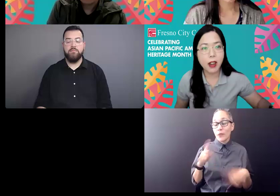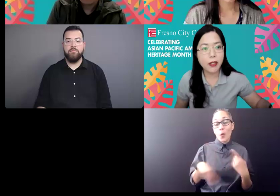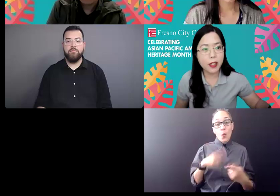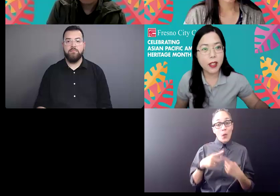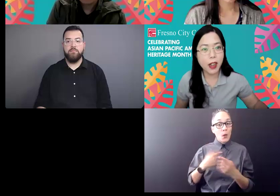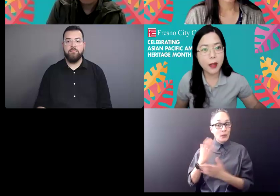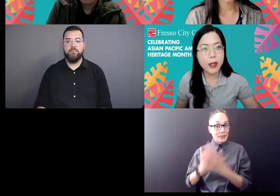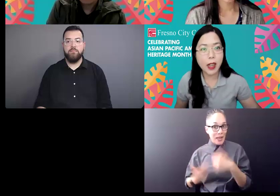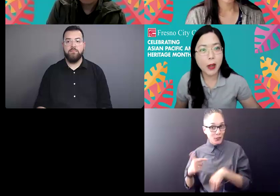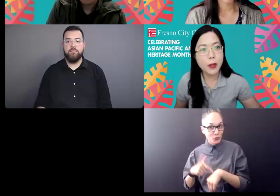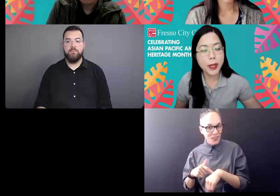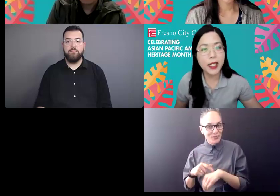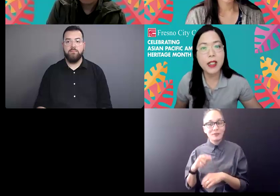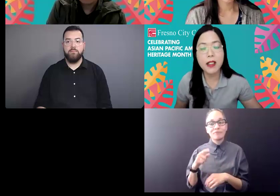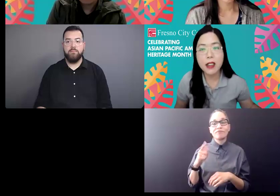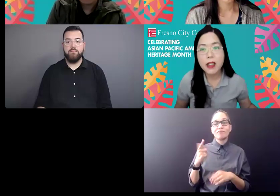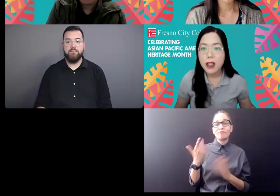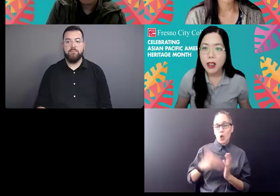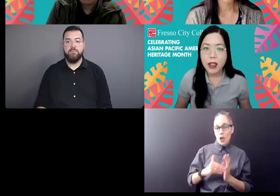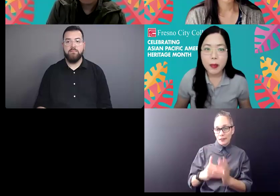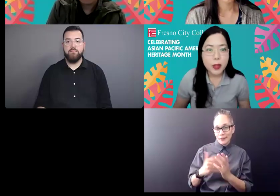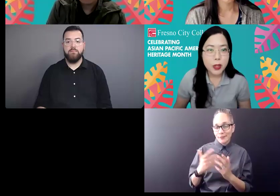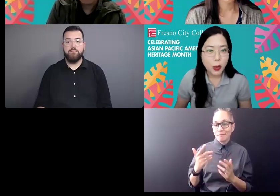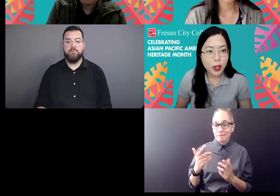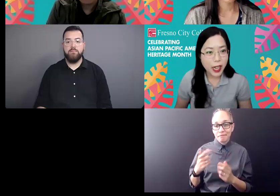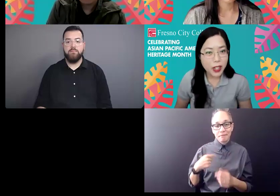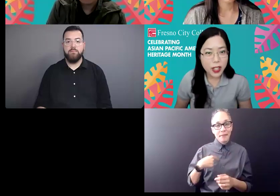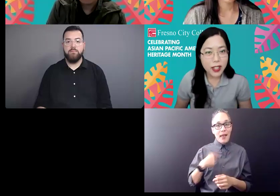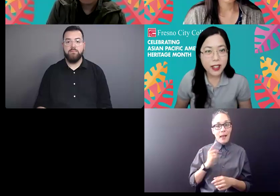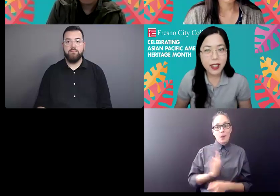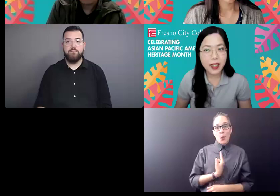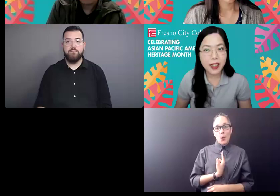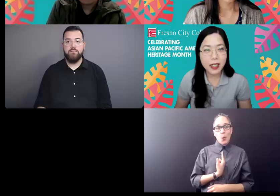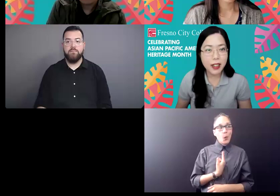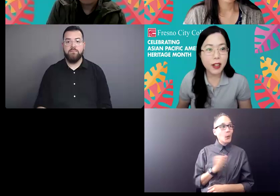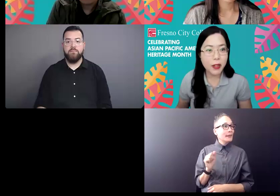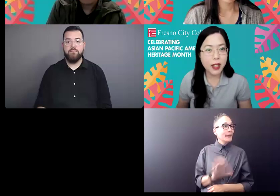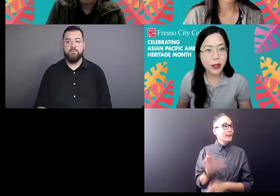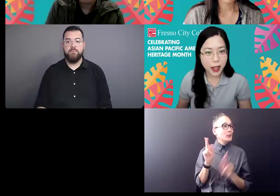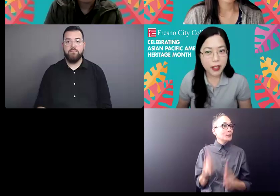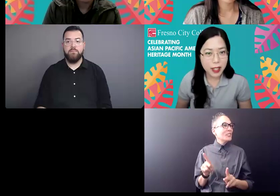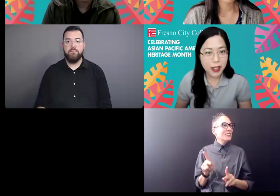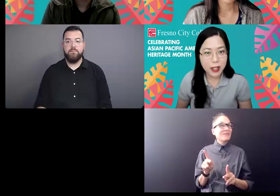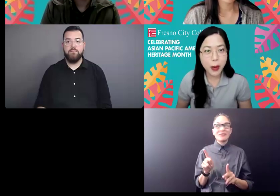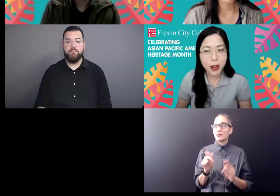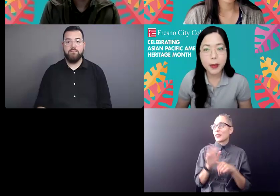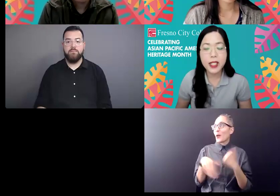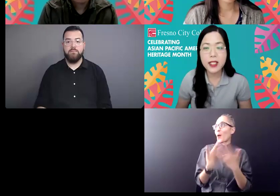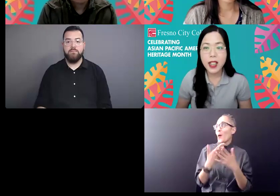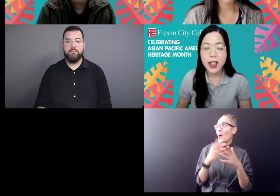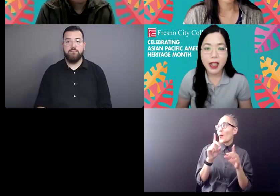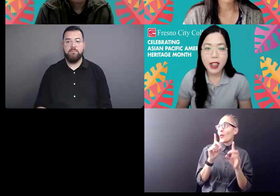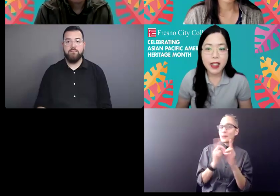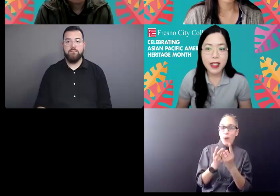adjunct, oftentimes I would be the sole Asian in the faculty in the